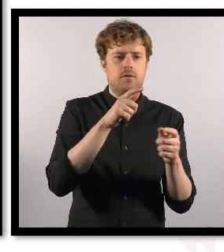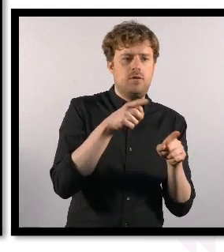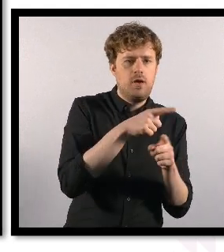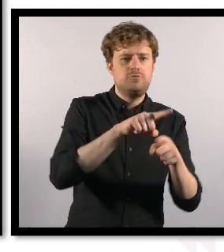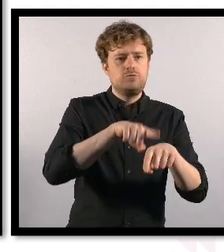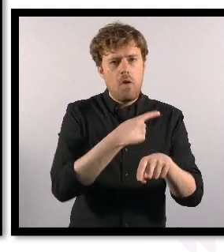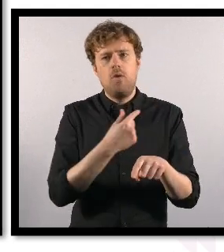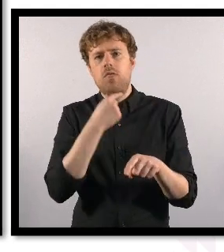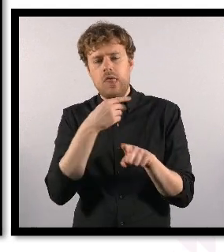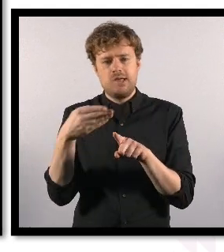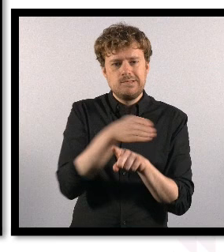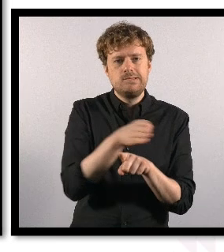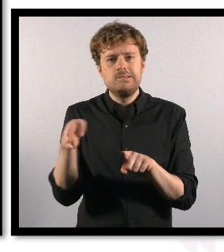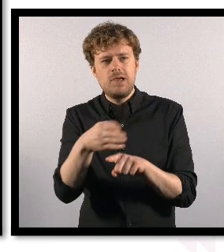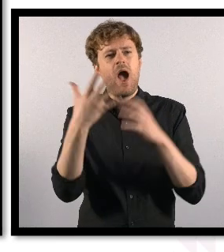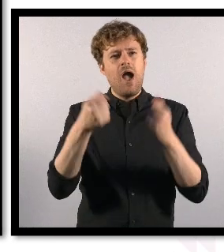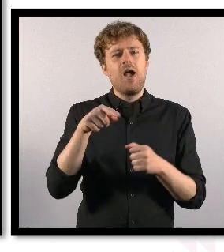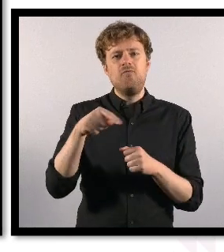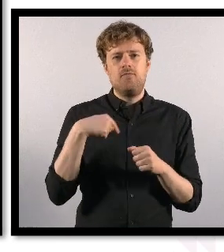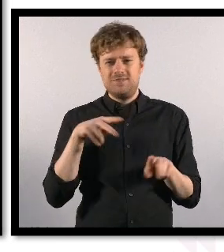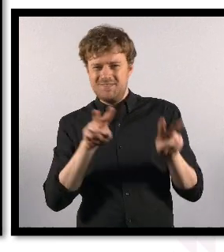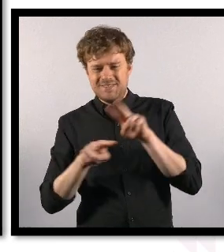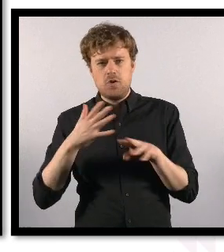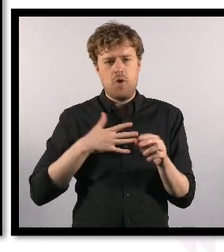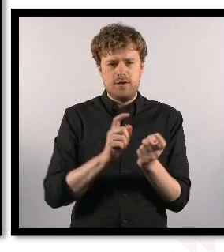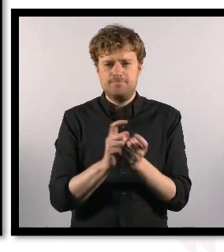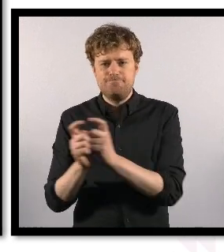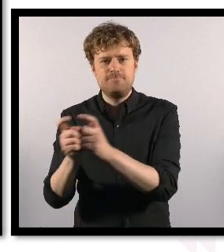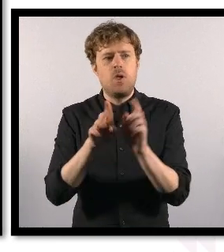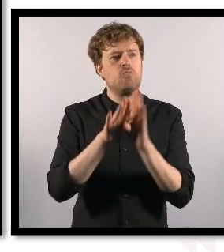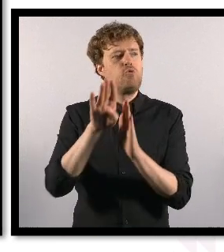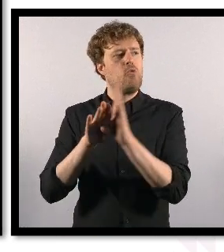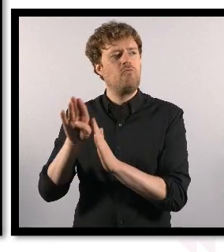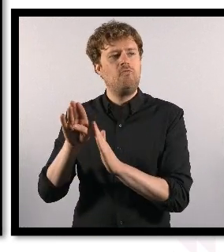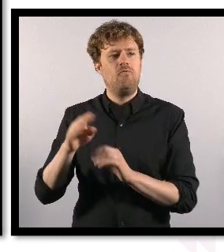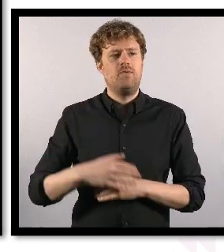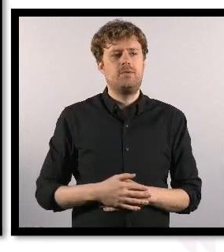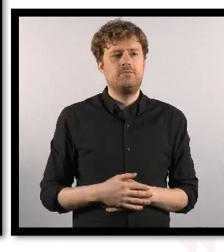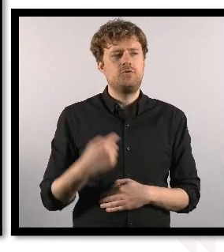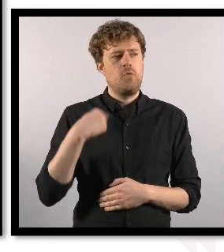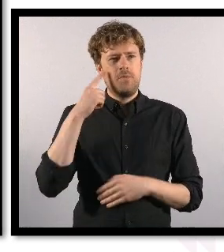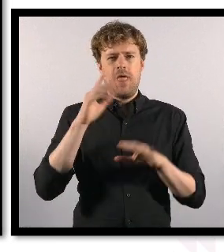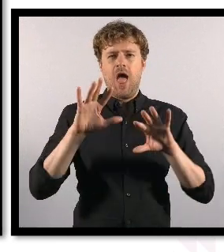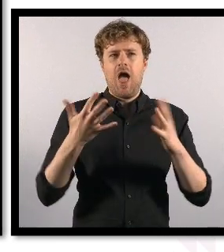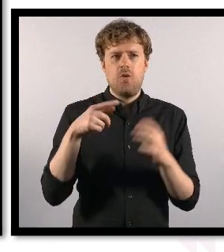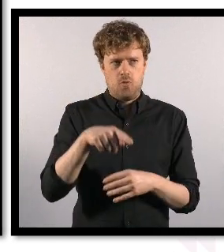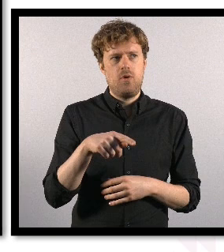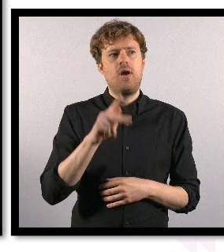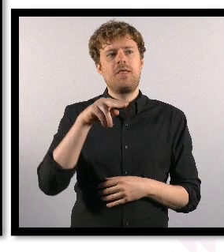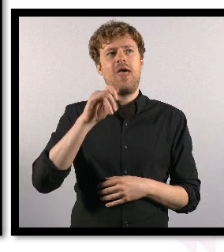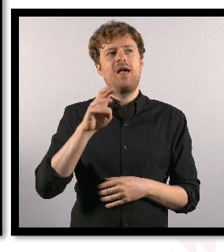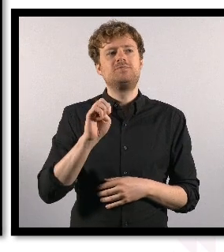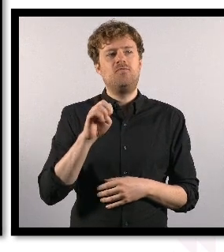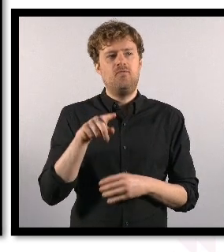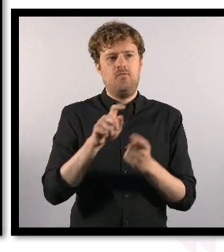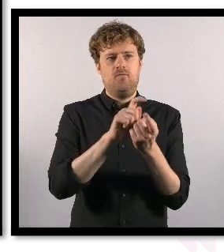AI workloads are very intensive in terms of memory and compute consumption. So we can leverage NUMA-aware AI scheduling to deal with the memory